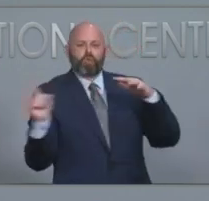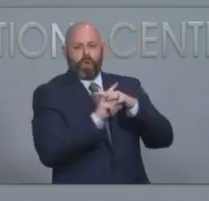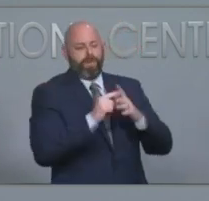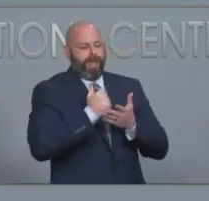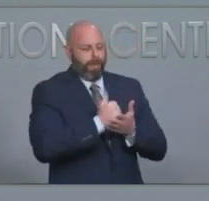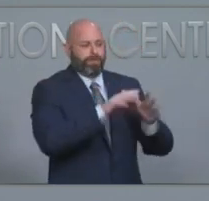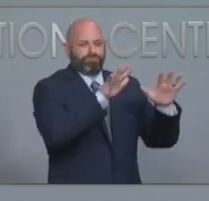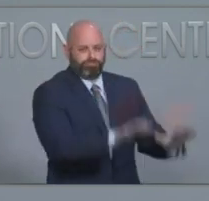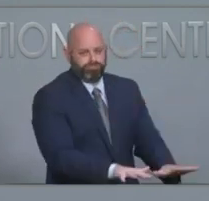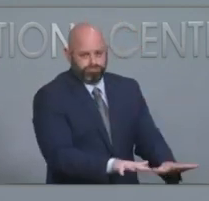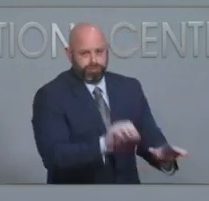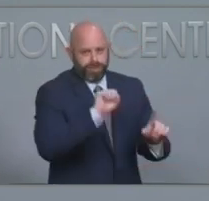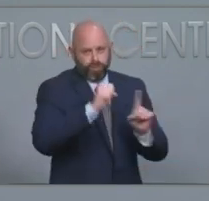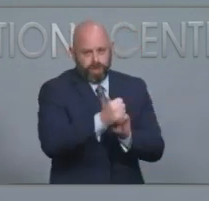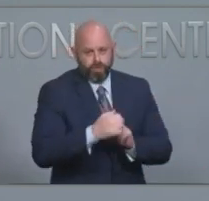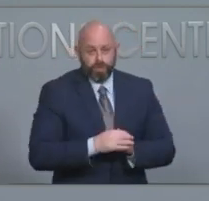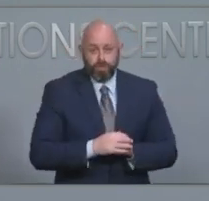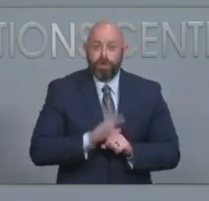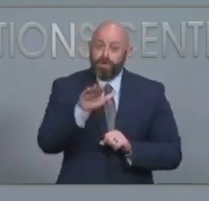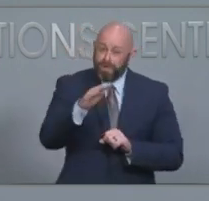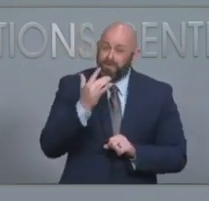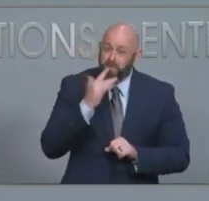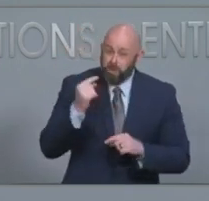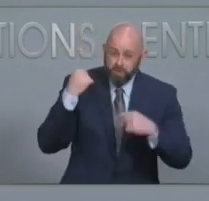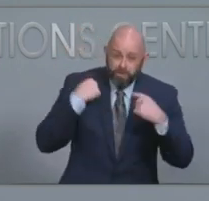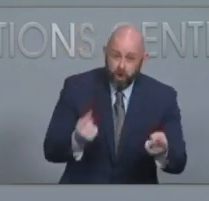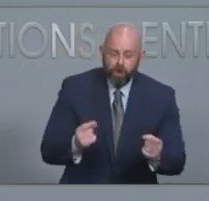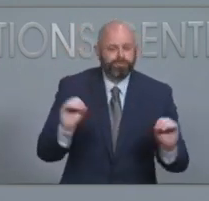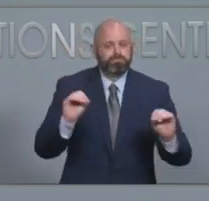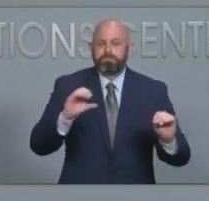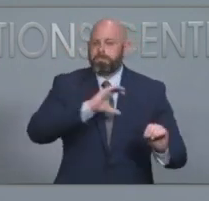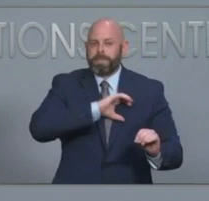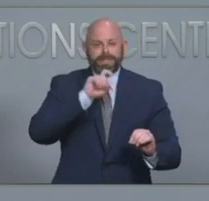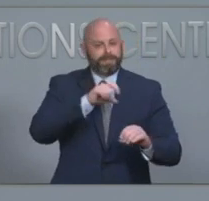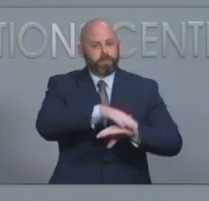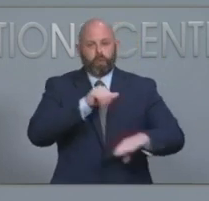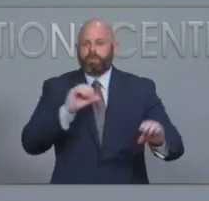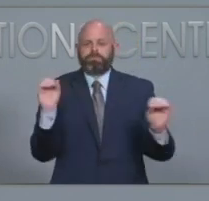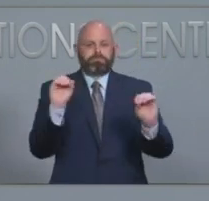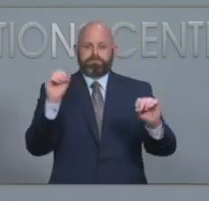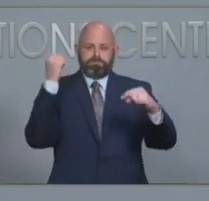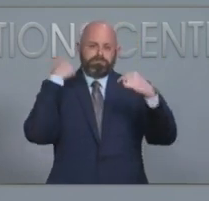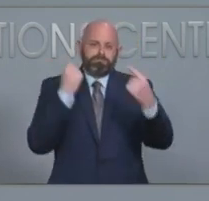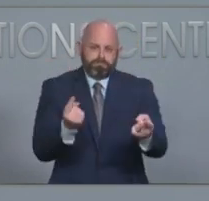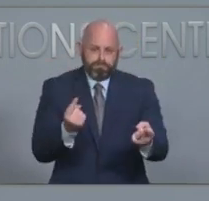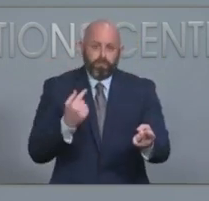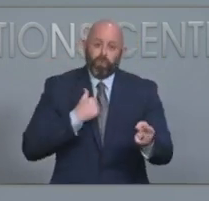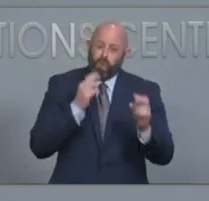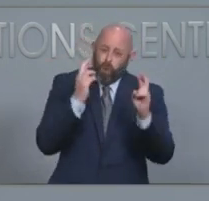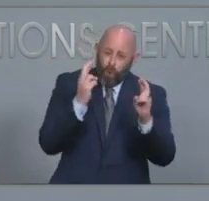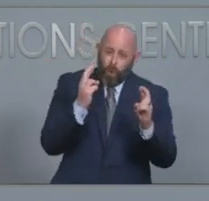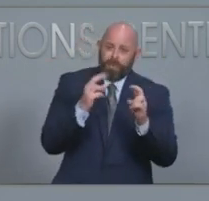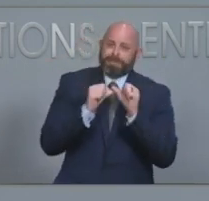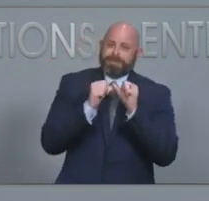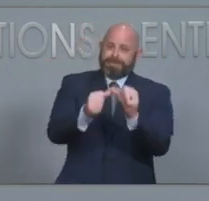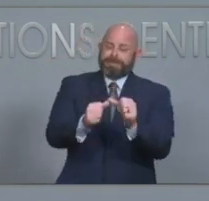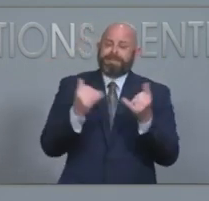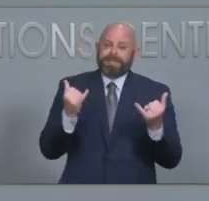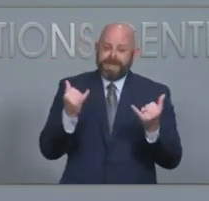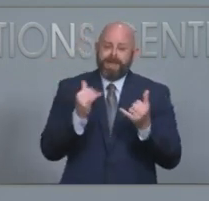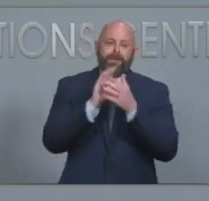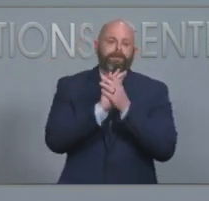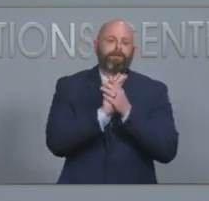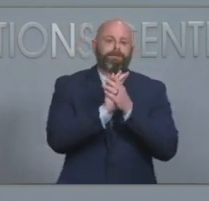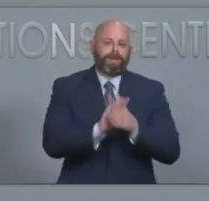place. Fortunately, we have not seen that be necessary, and we hope that we still continue to have a peaceful election